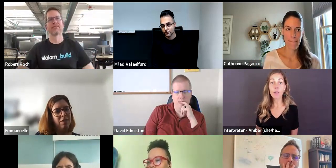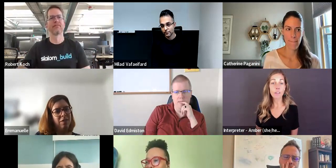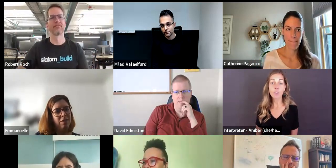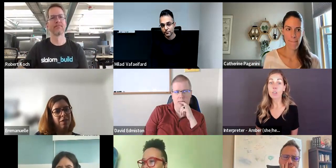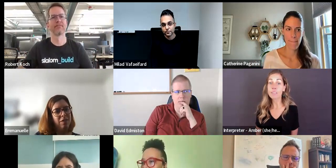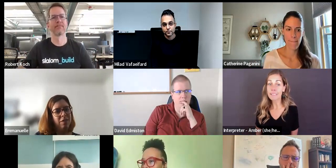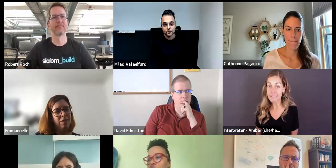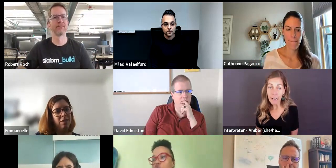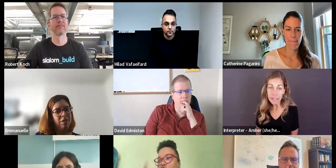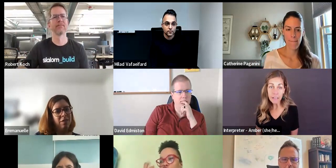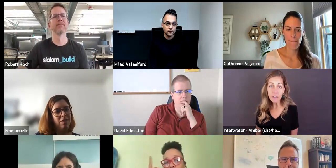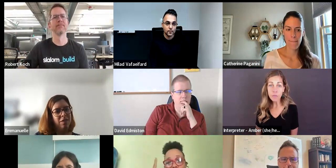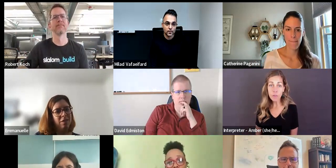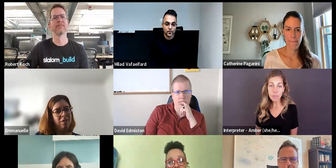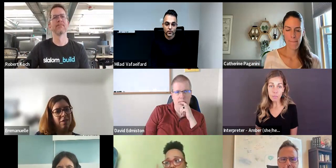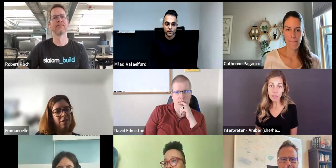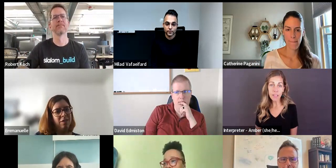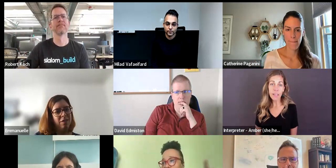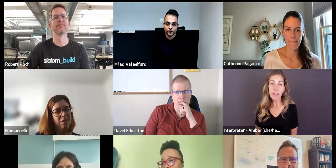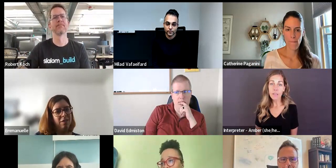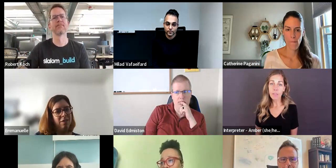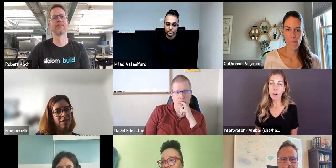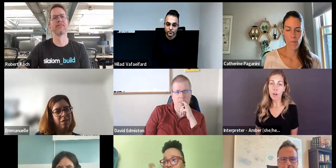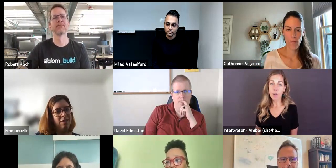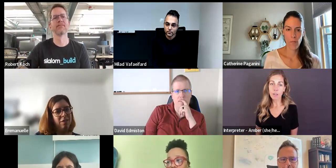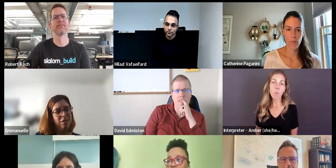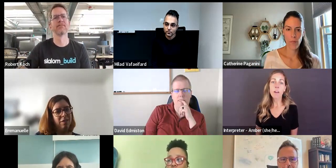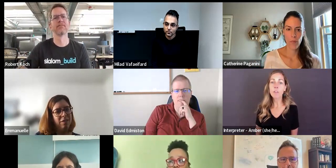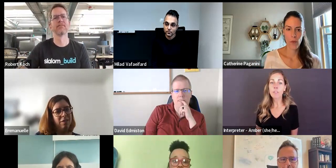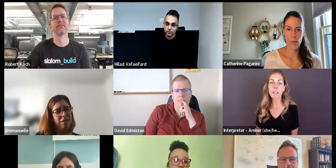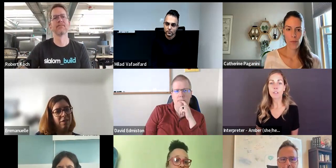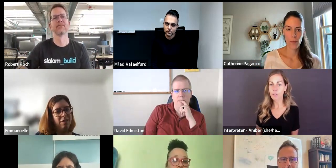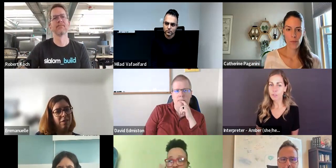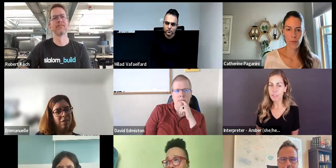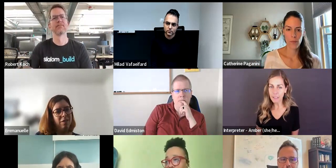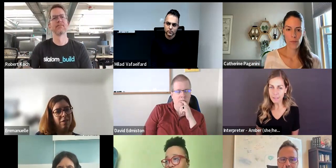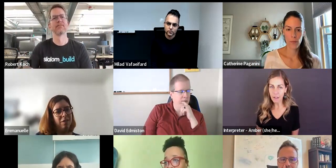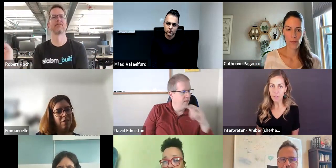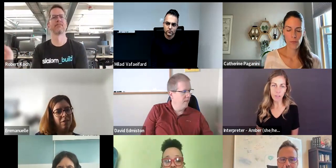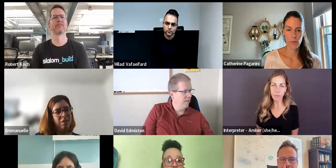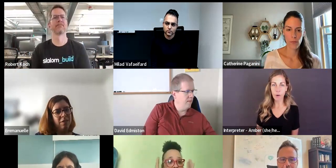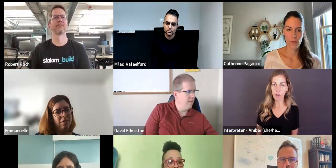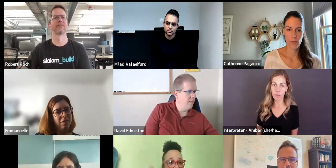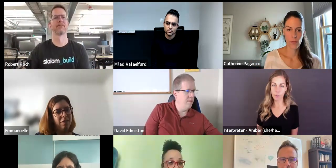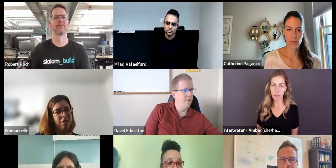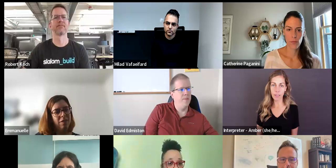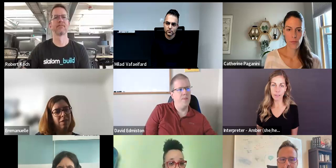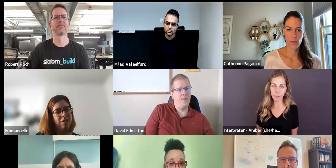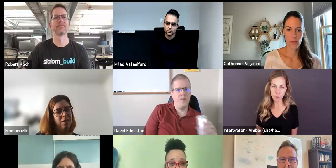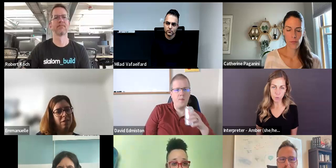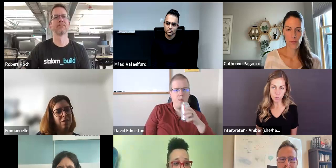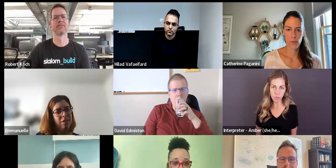If there is a certain sign for something, if there are, you know, understanding diverse needs of deaf and hard of